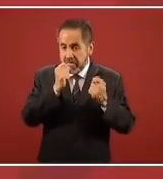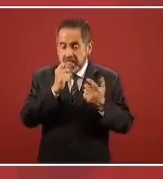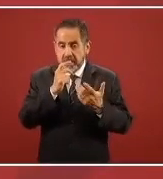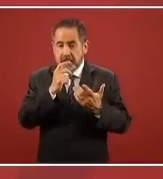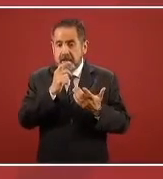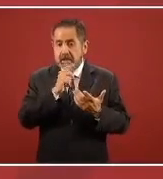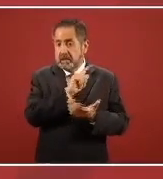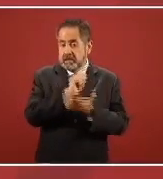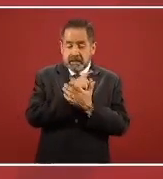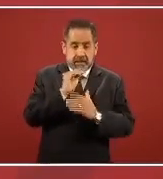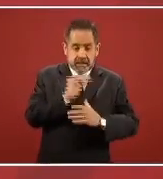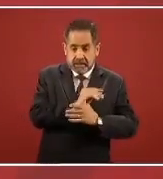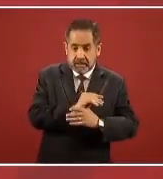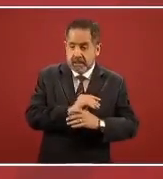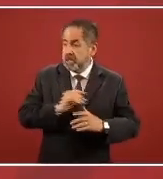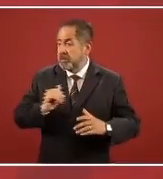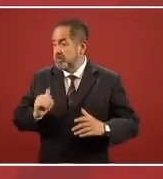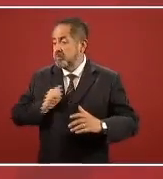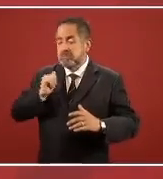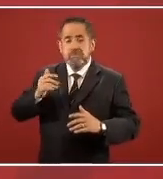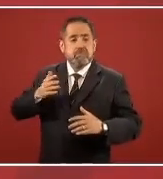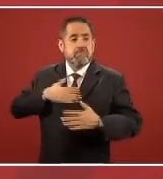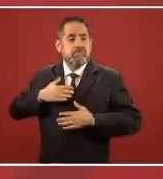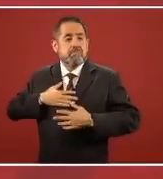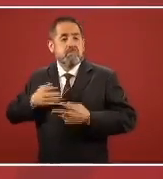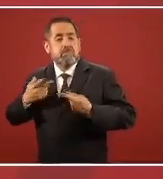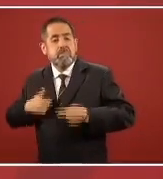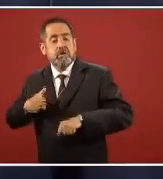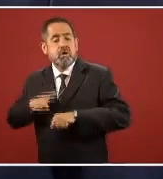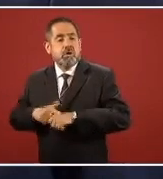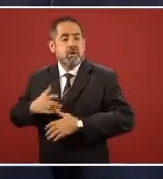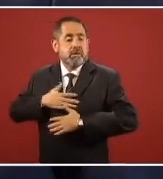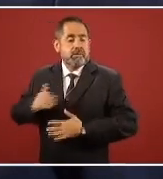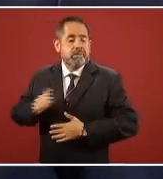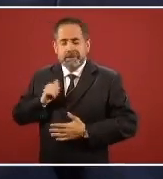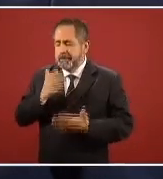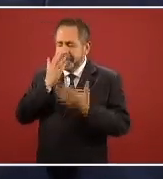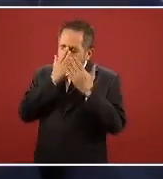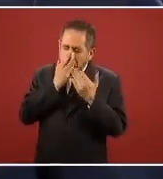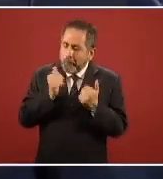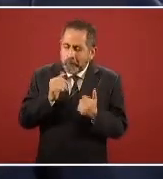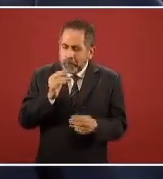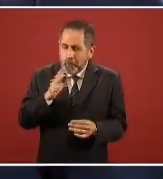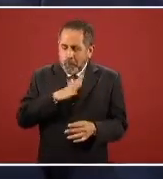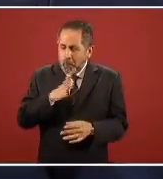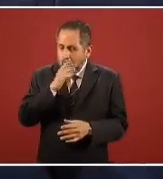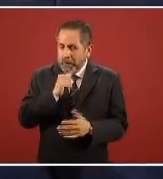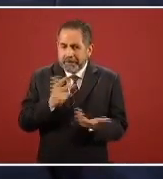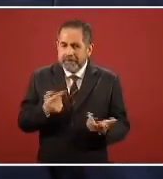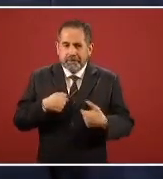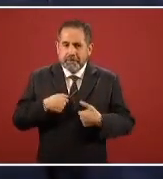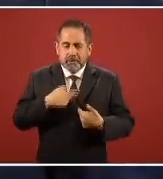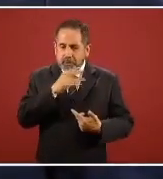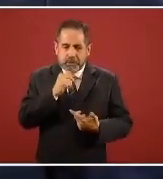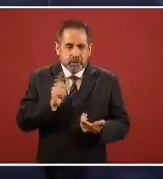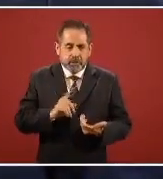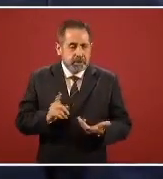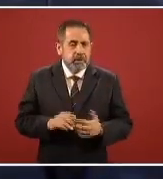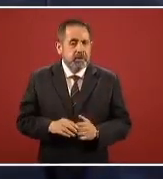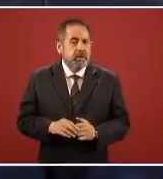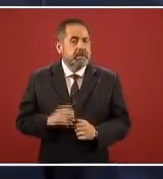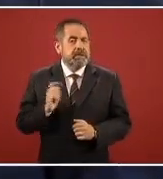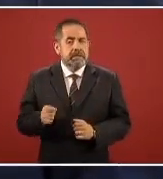en beneficio, and to benefit personal, us personally. Si estamos hablando, if we are talking